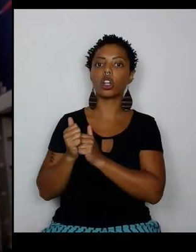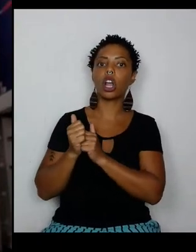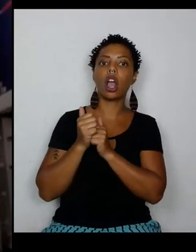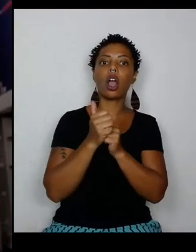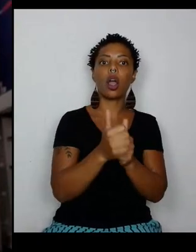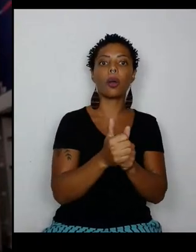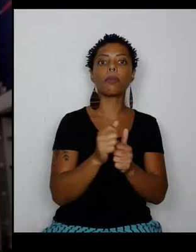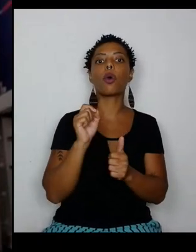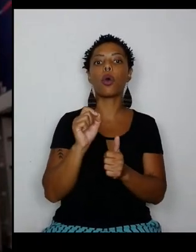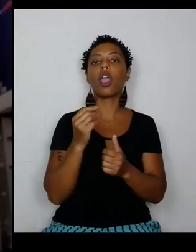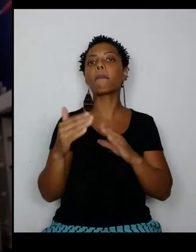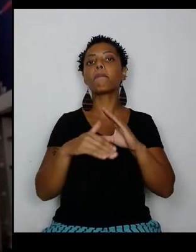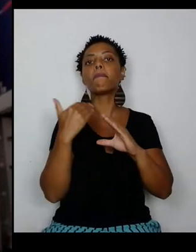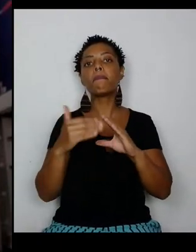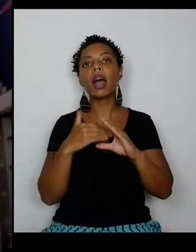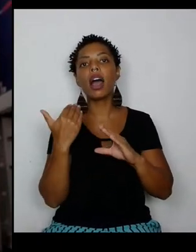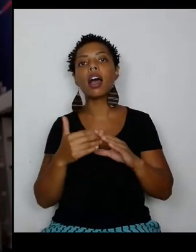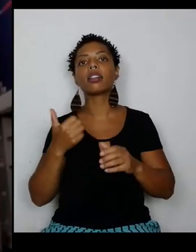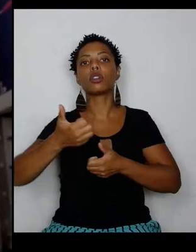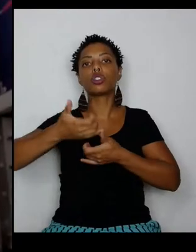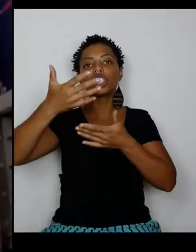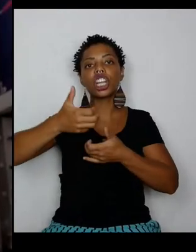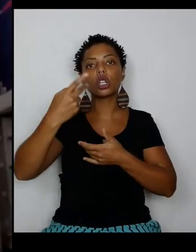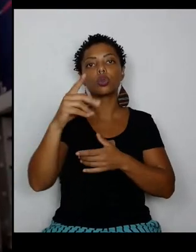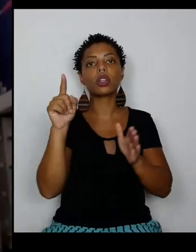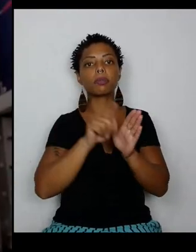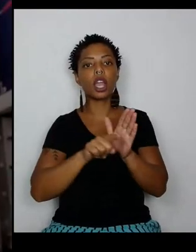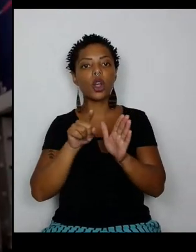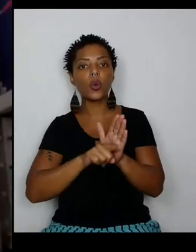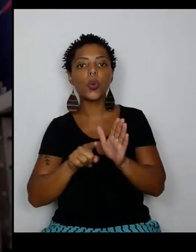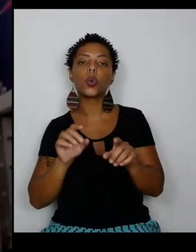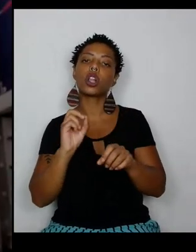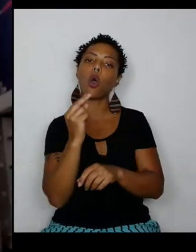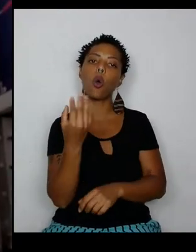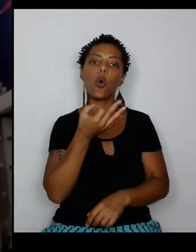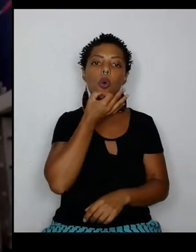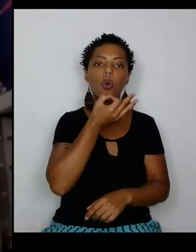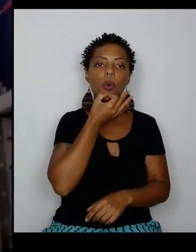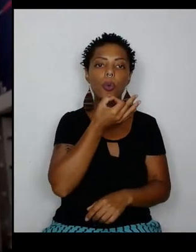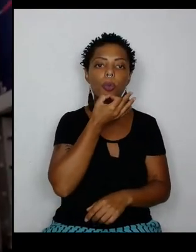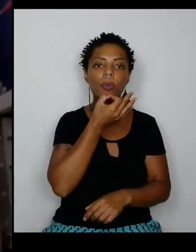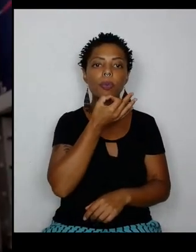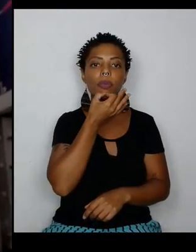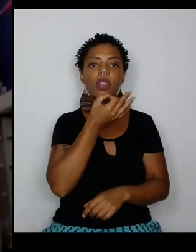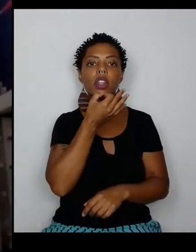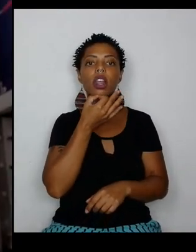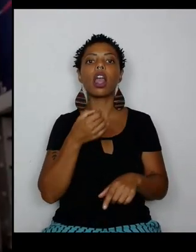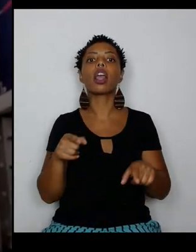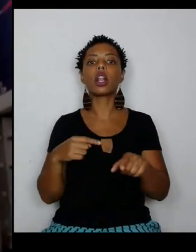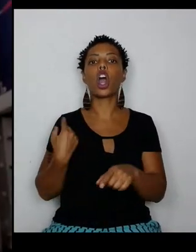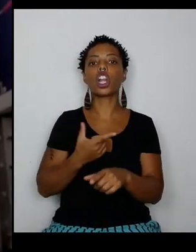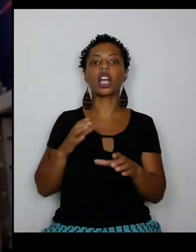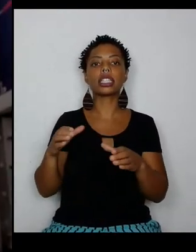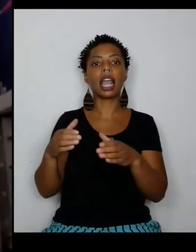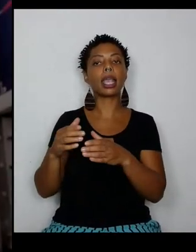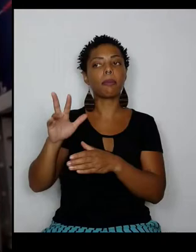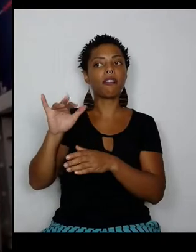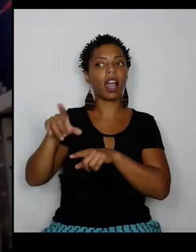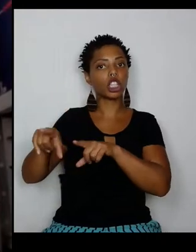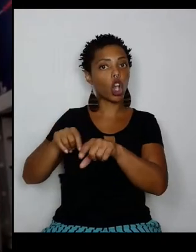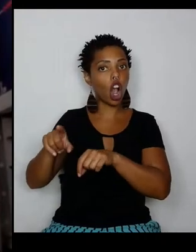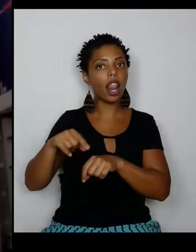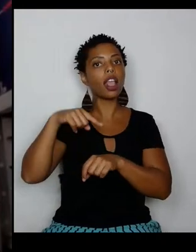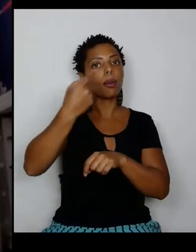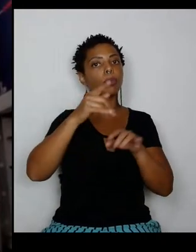the english translation you can send your questions and comments in the chat box these questions will be addressed